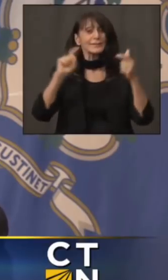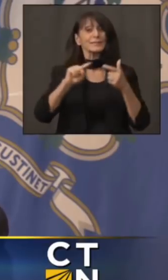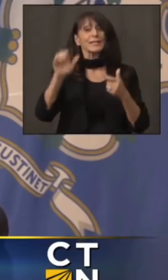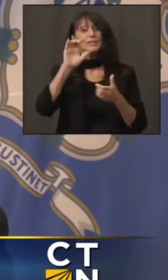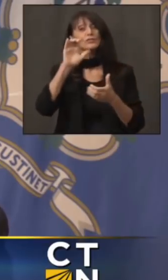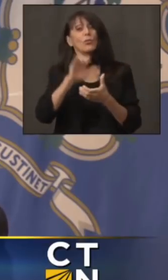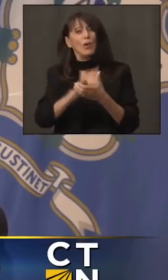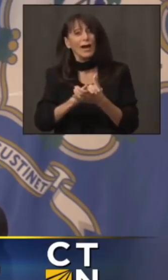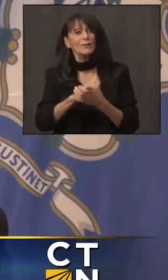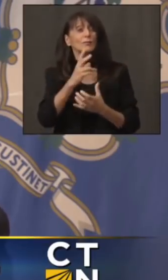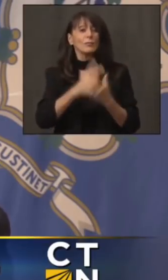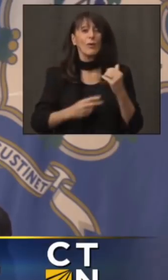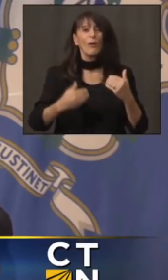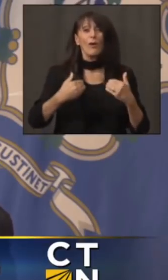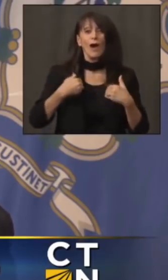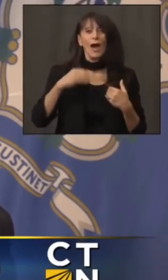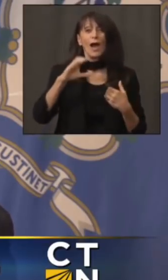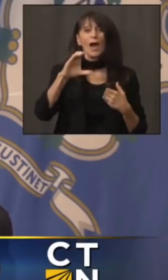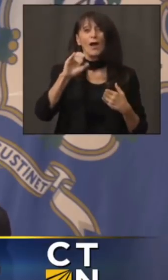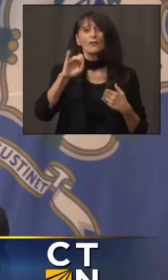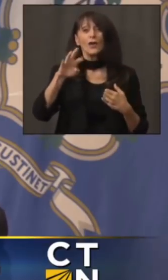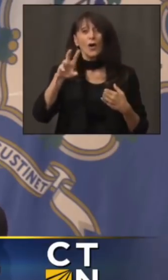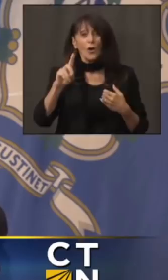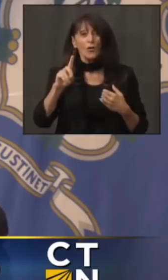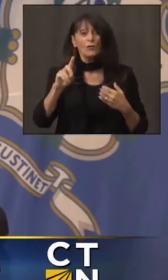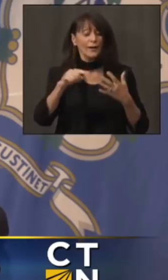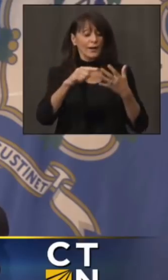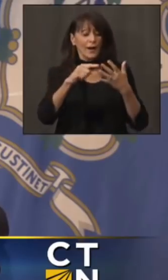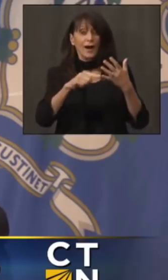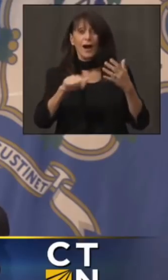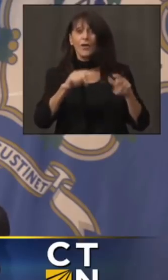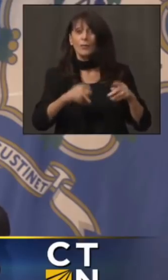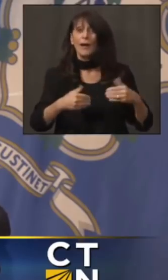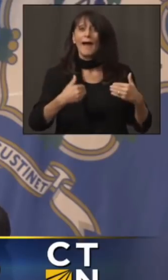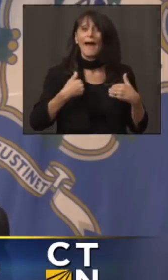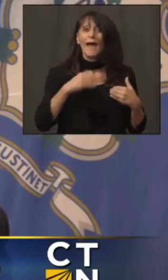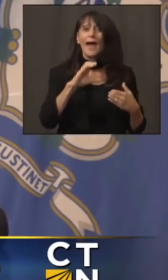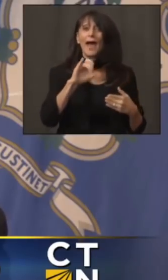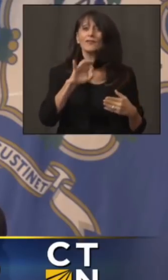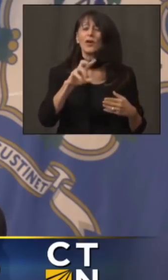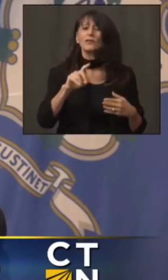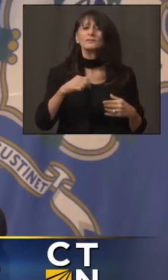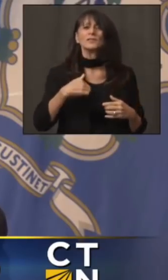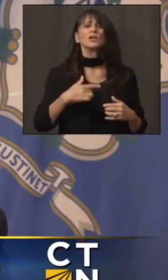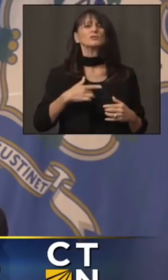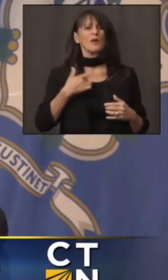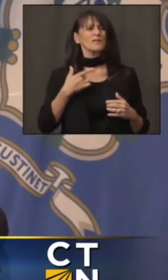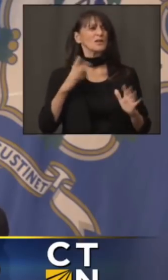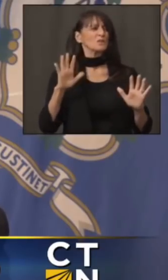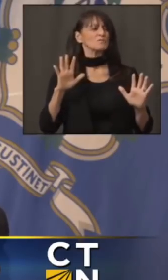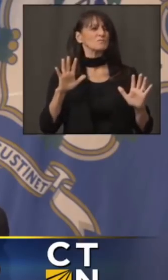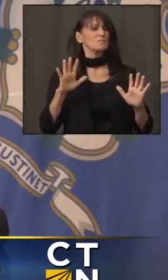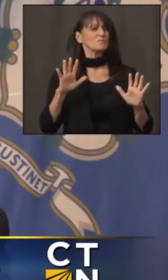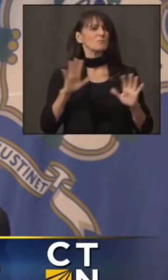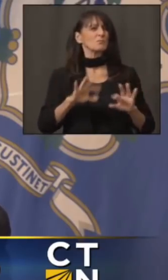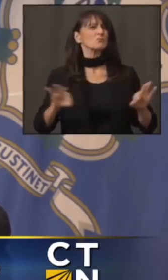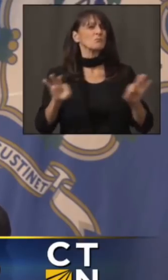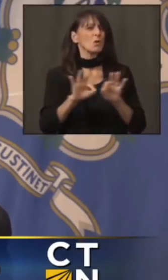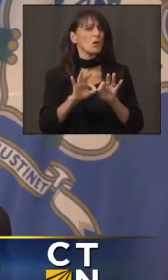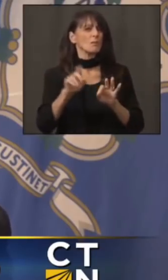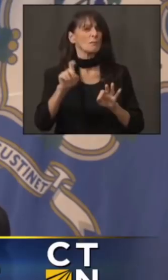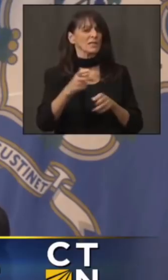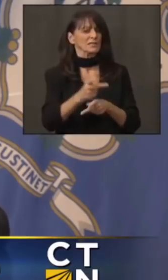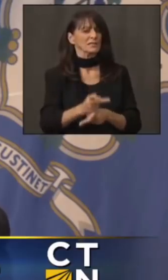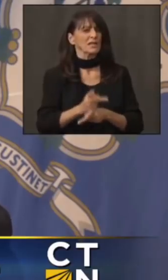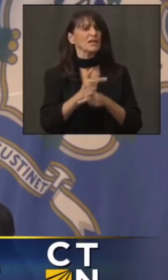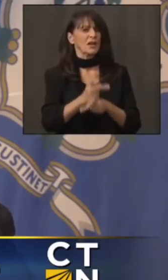be infected, Hope Hicks, Cam Newton, and figure this is a good time to err on the side of caution. We've